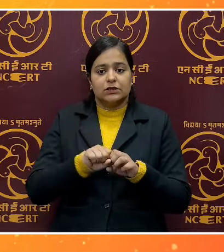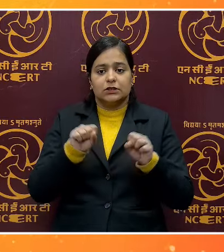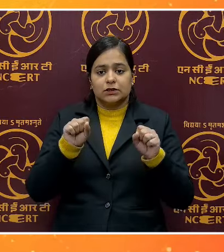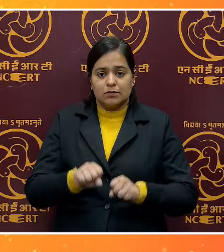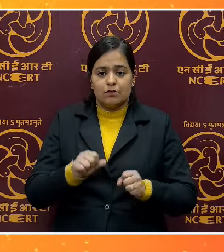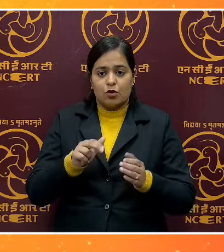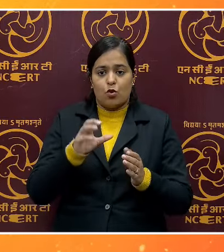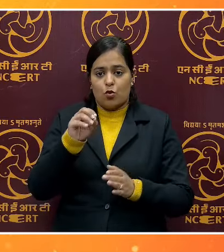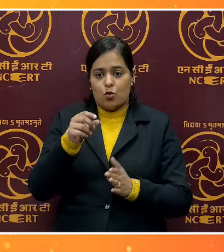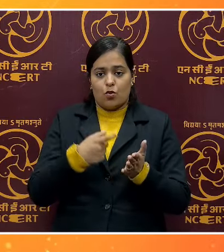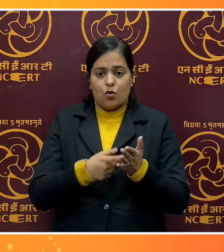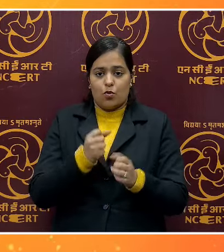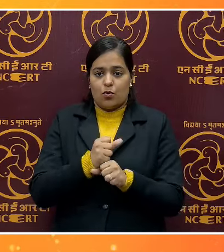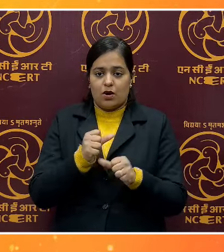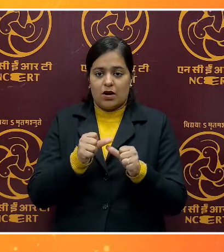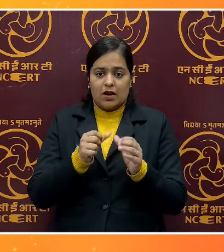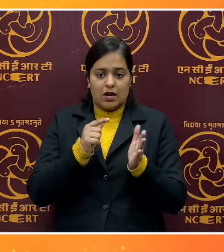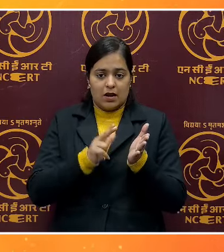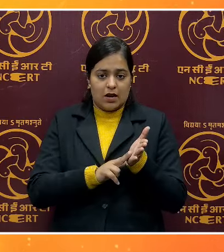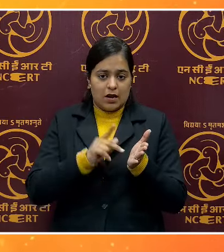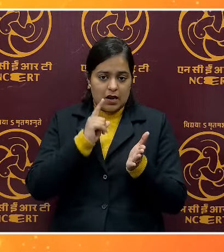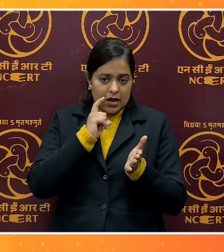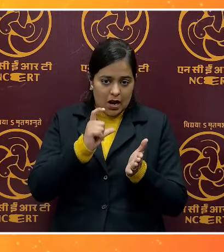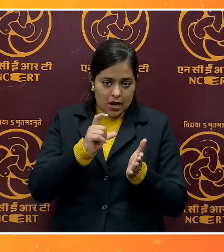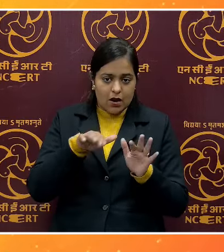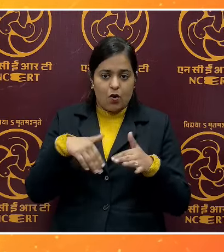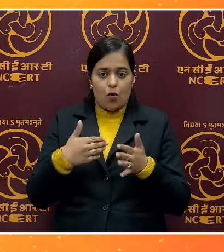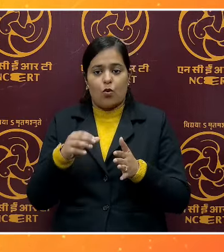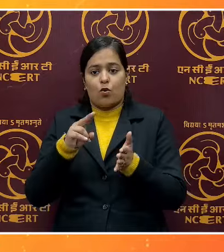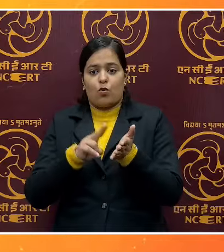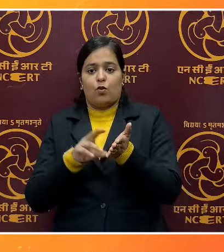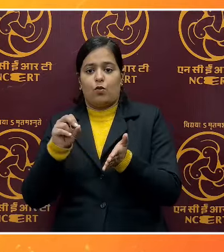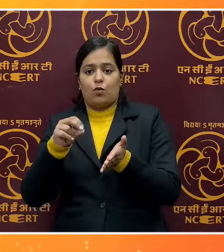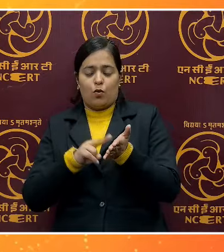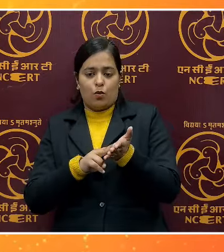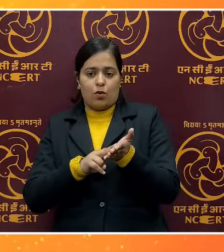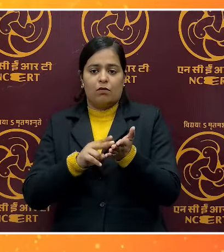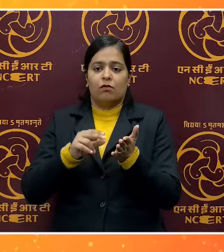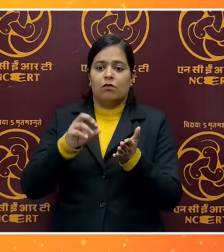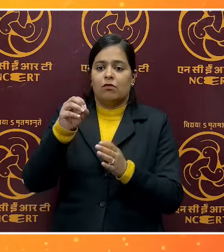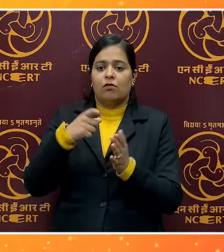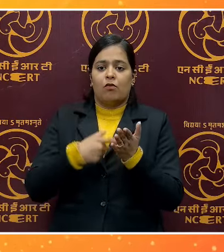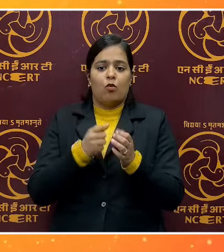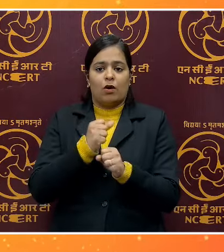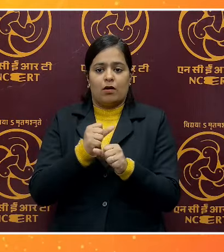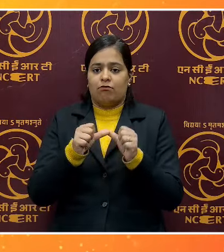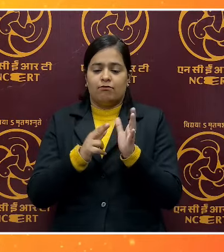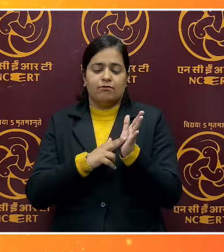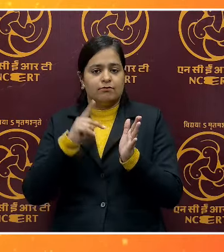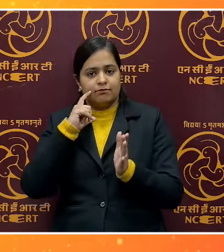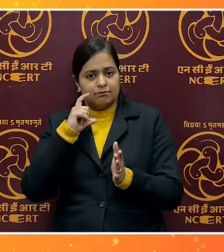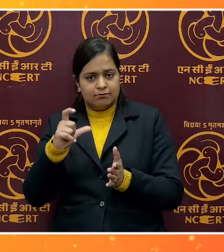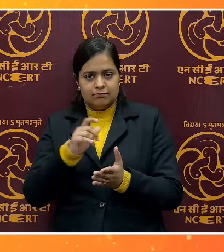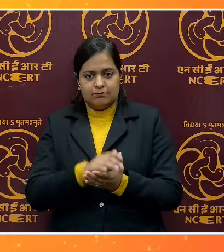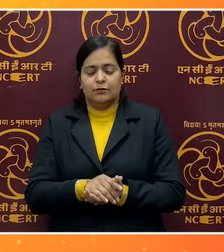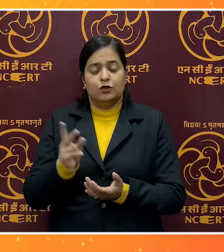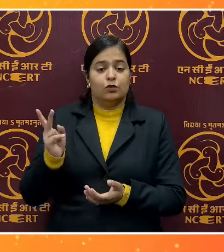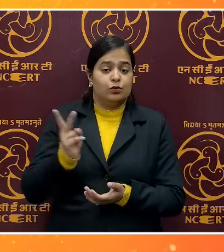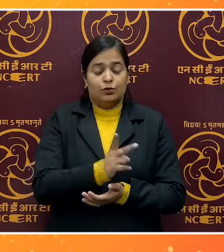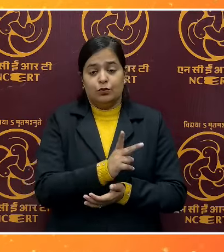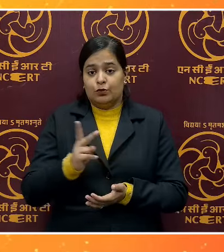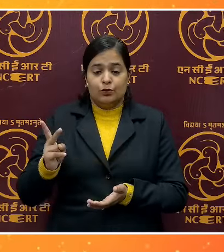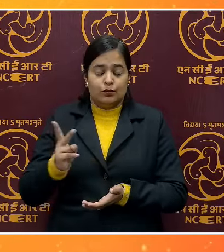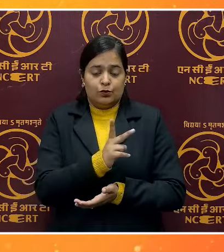inorganic chemistry is different. In case of inorganic or especially in coordination compounds, we have